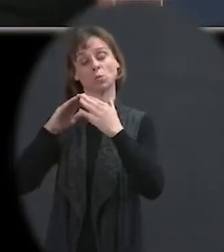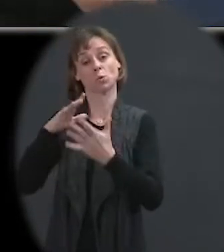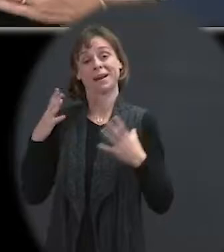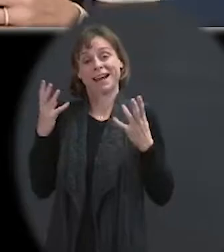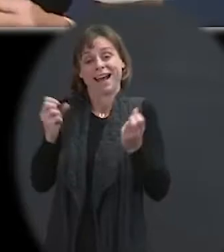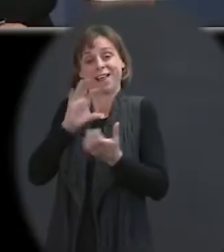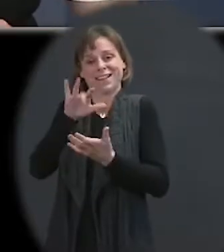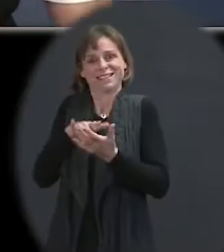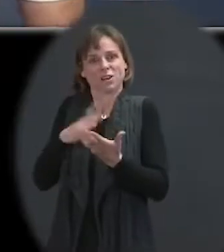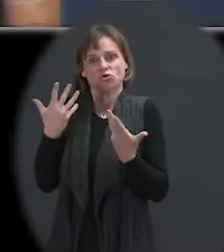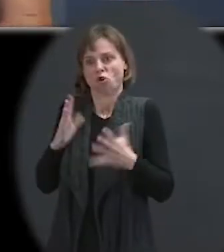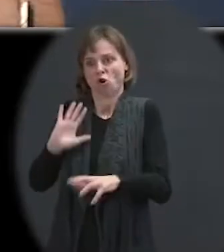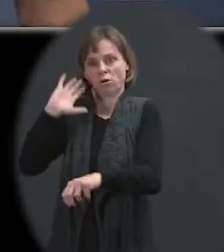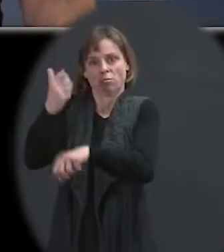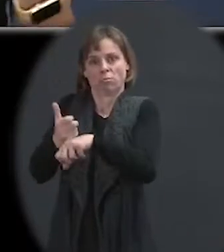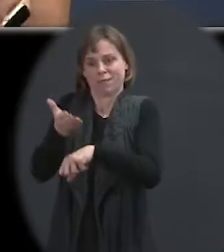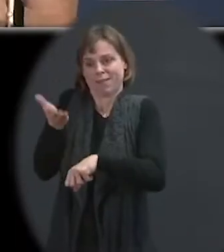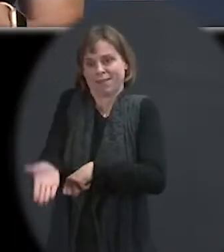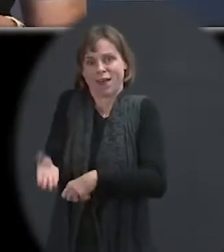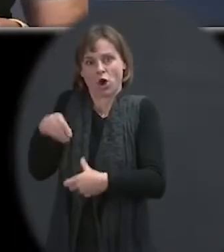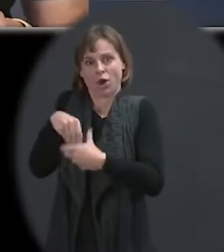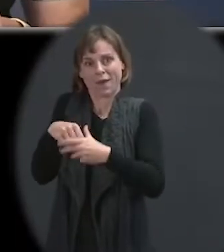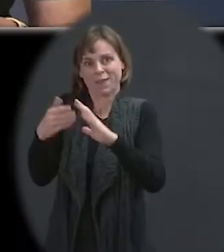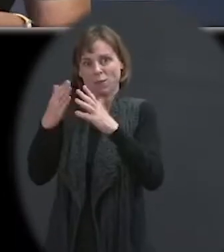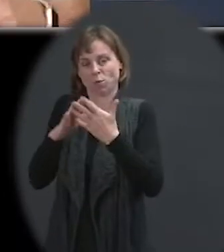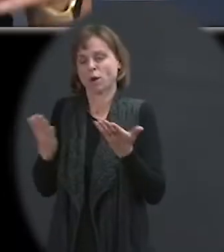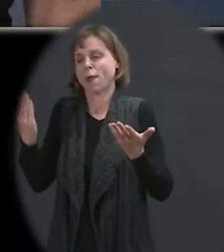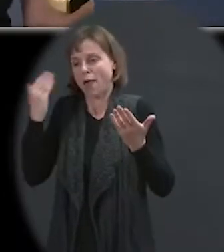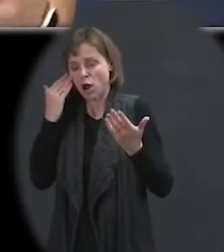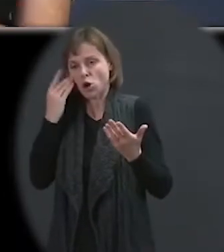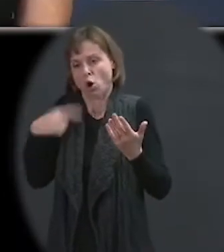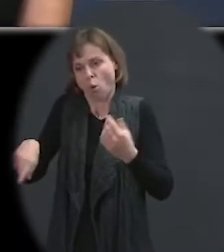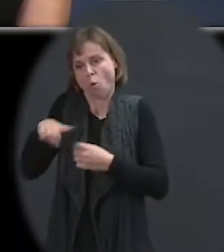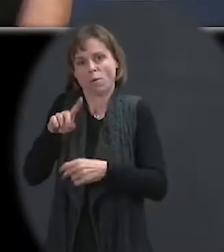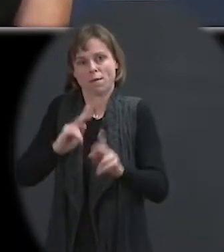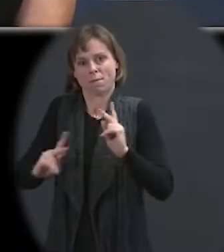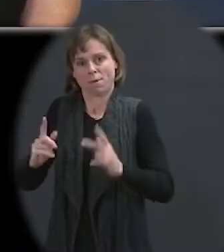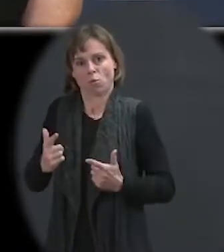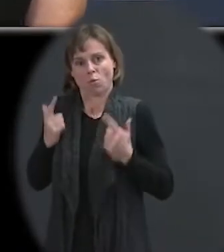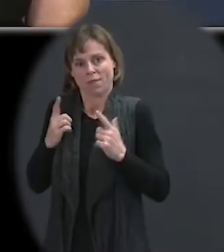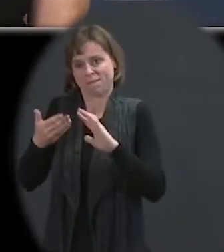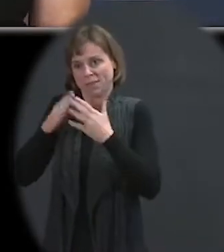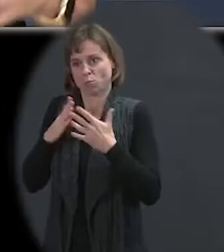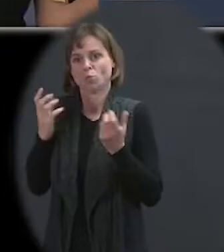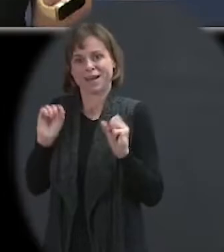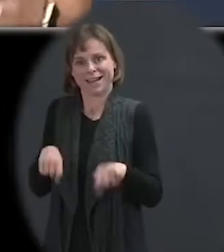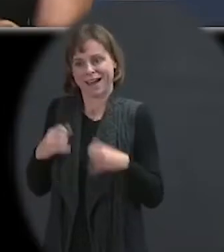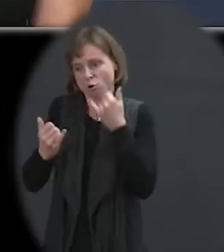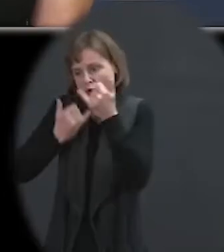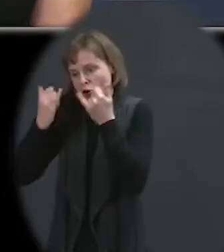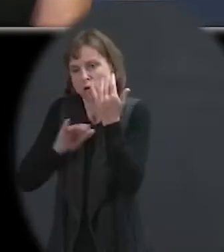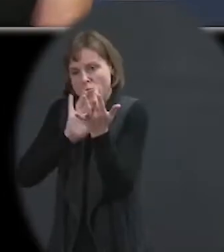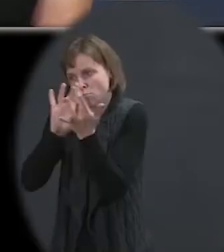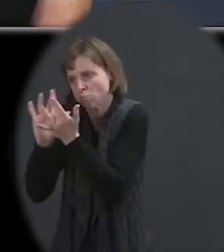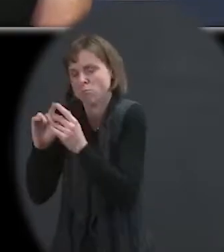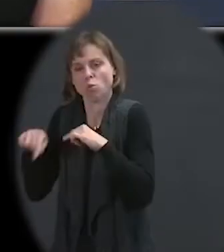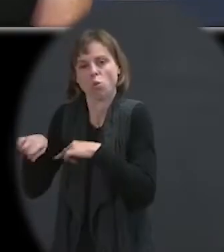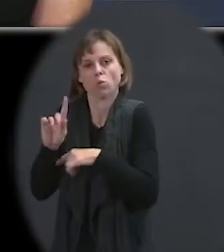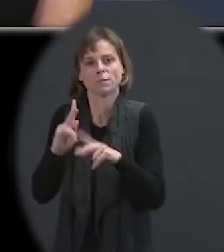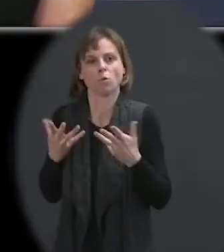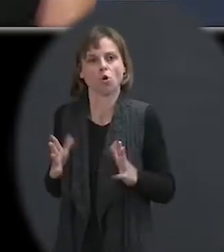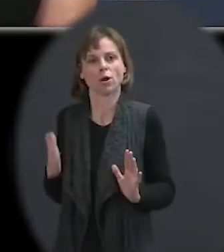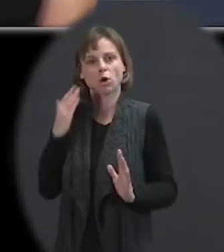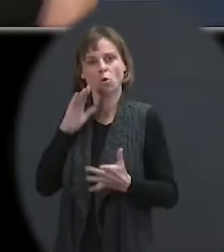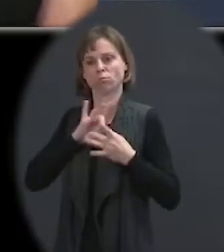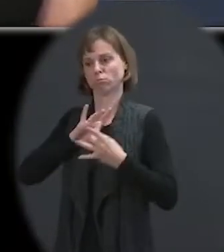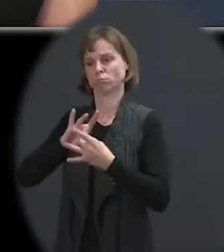can make phone calls and do outreach to people they know will need the vaccine. But we also need to continue to find ways